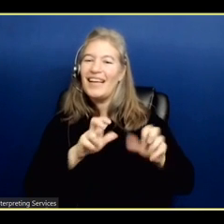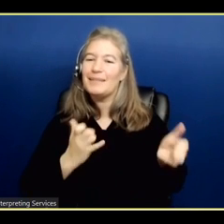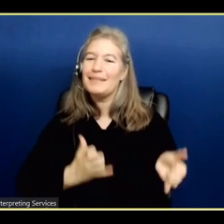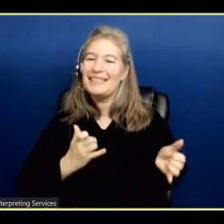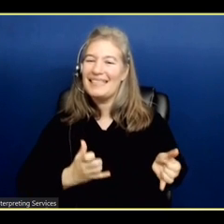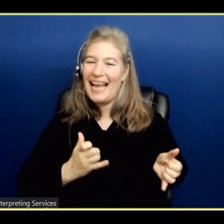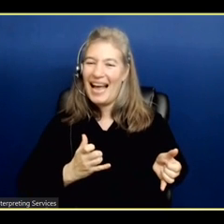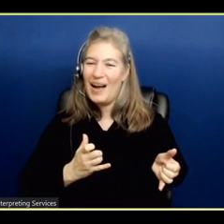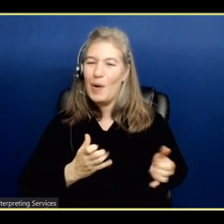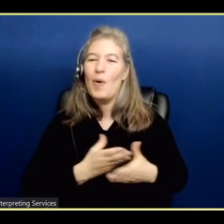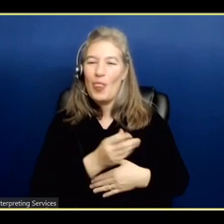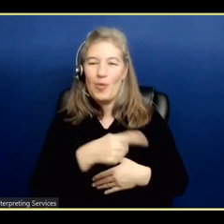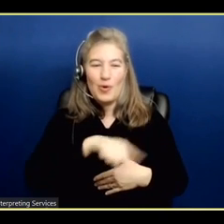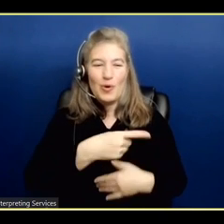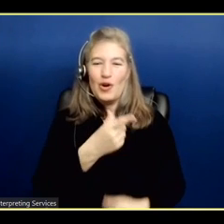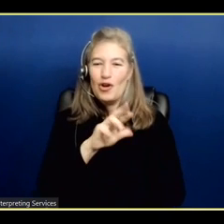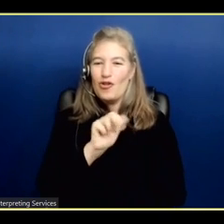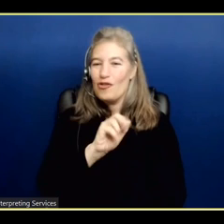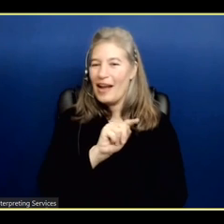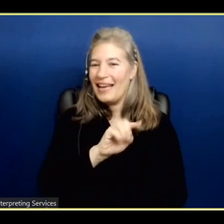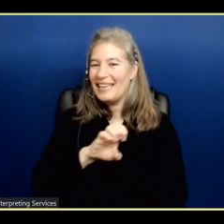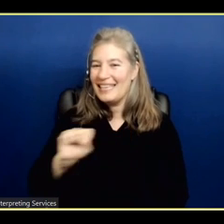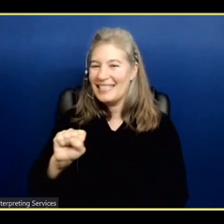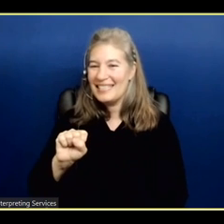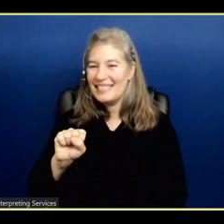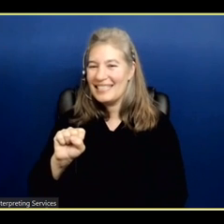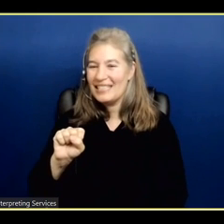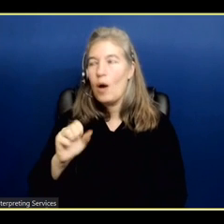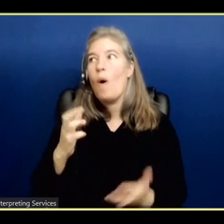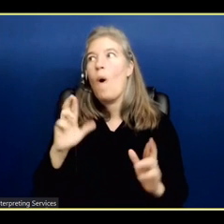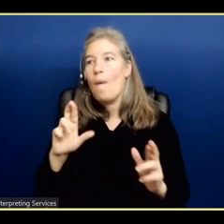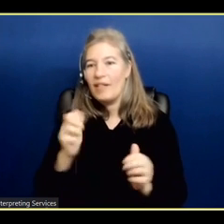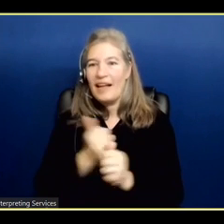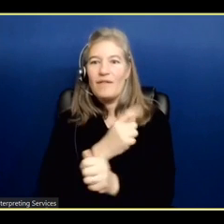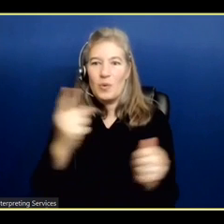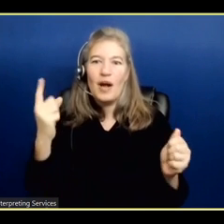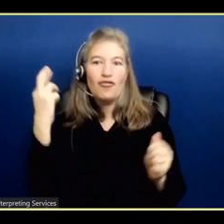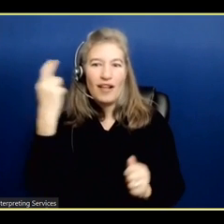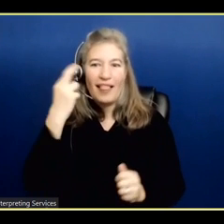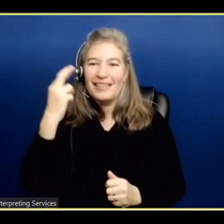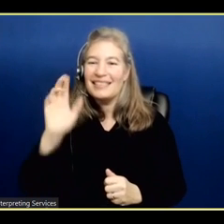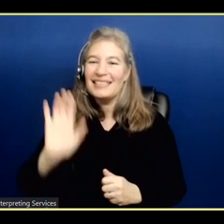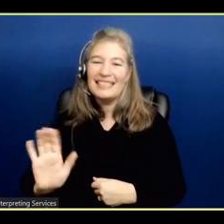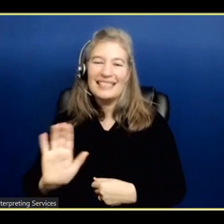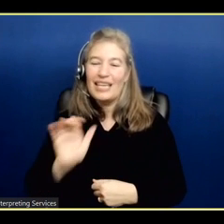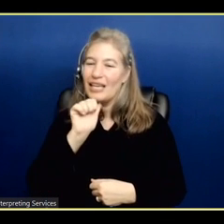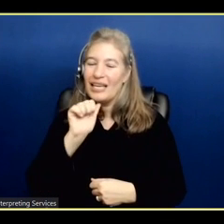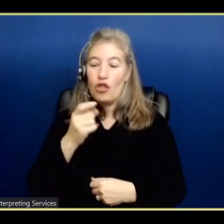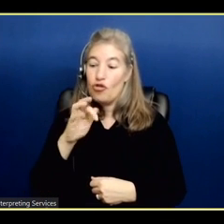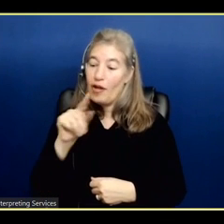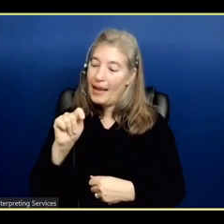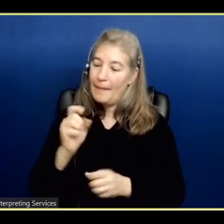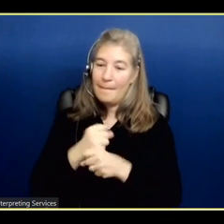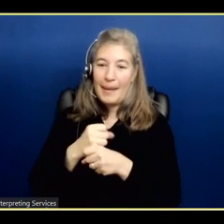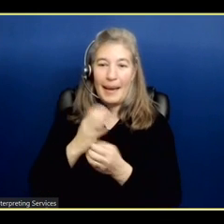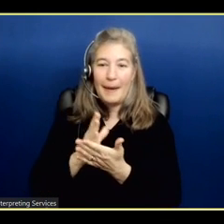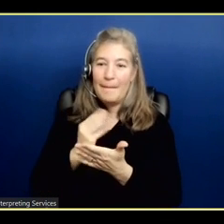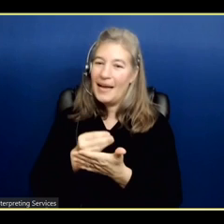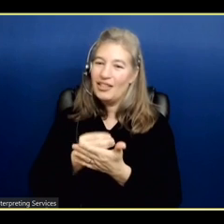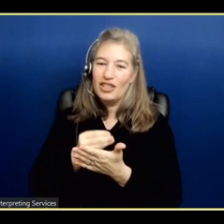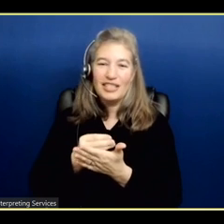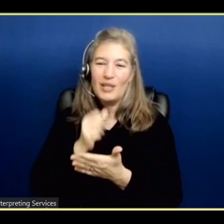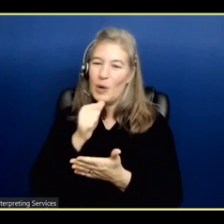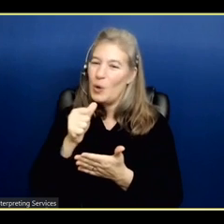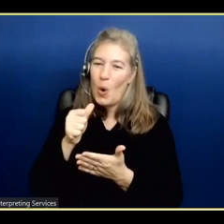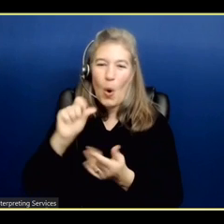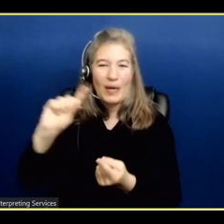boards around the country will realize that this is not the time to reduce grant-making budgets, and in fact should be a time to consider increasing your